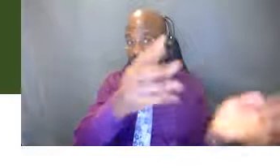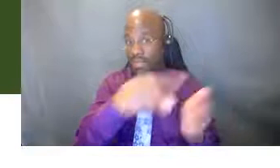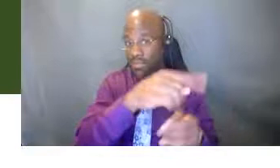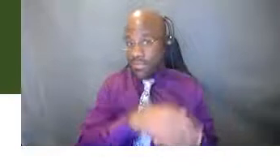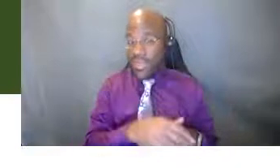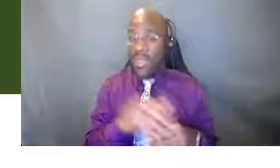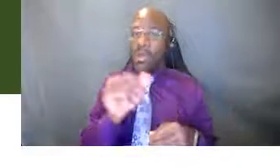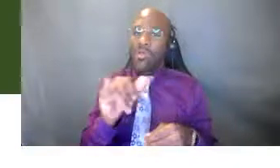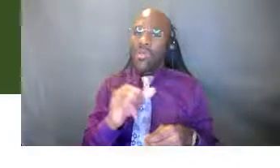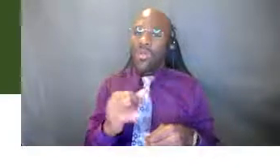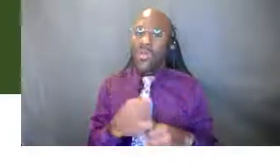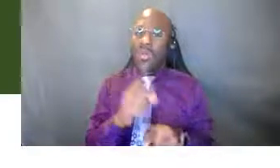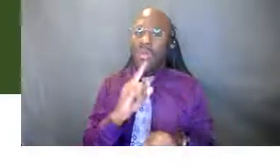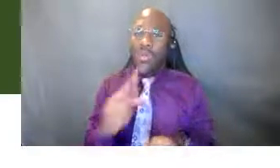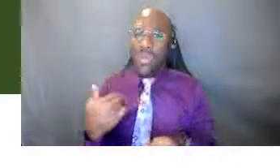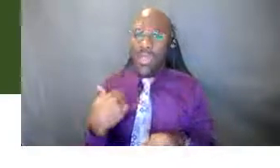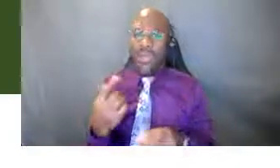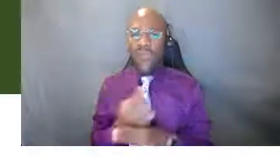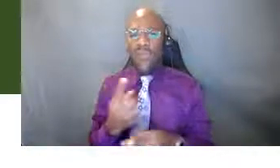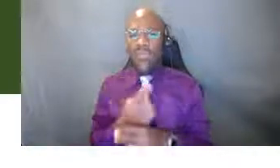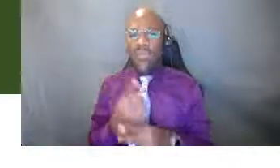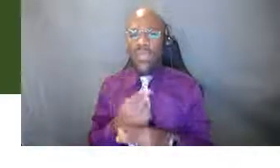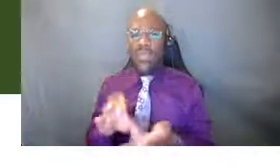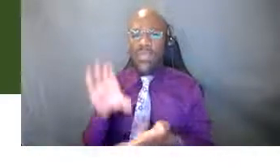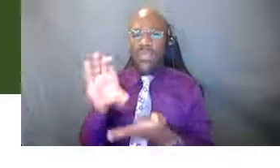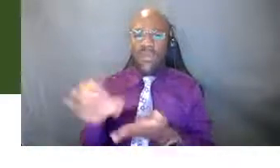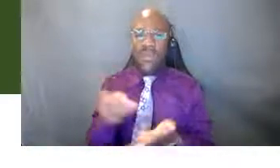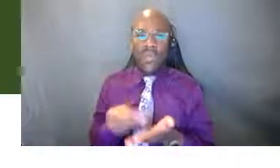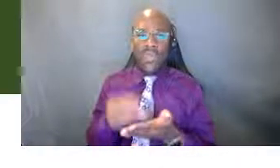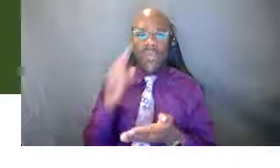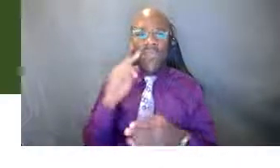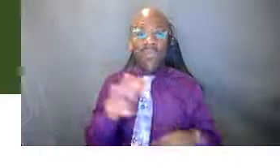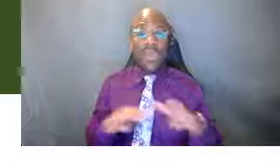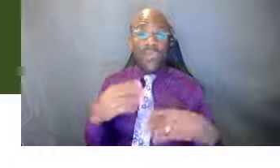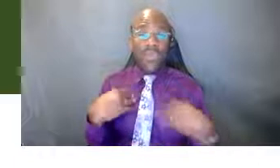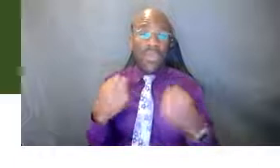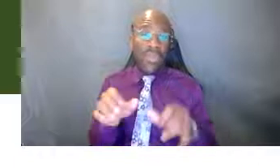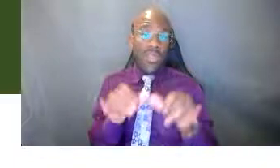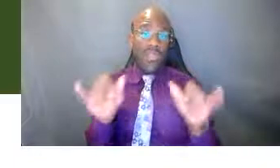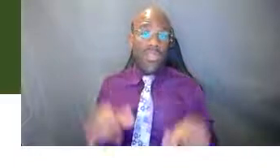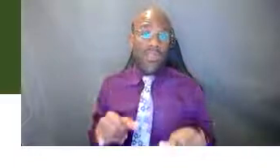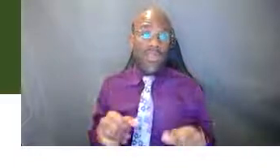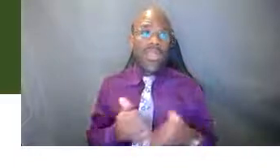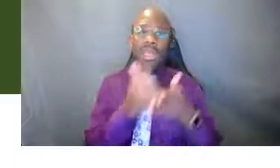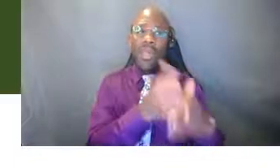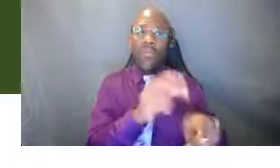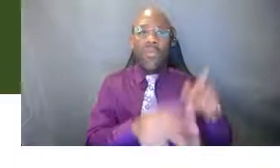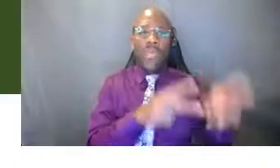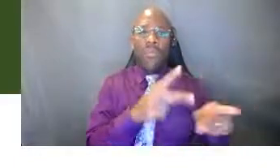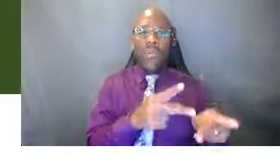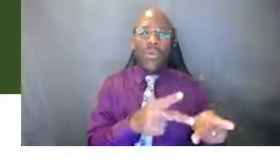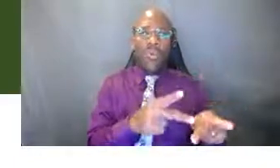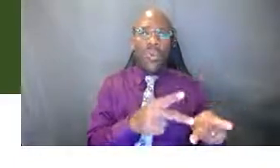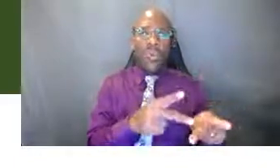adequately funding the behavioral health system to prevent individuals from going into crisis, making sure that